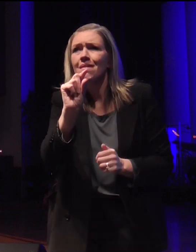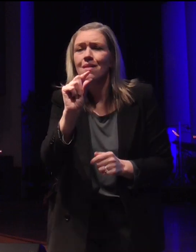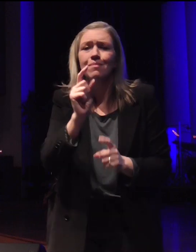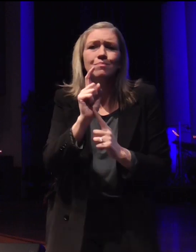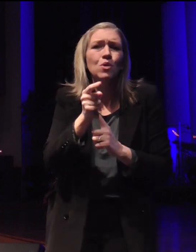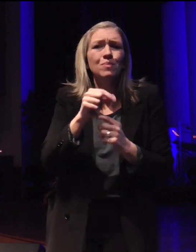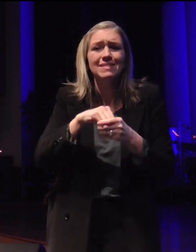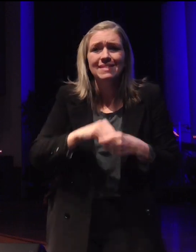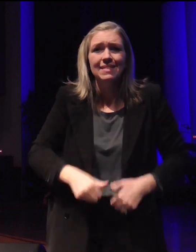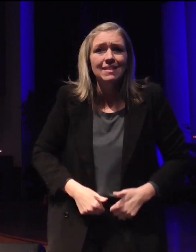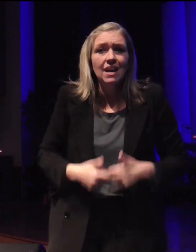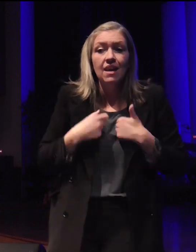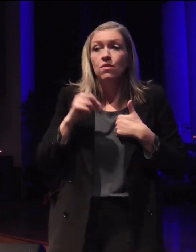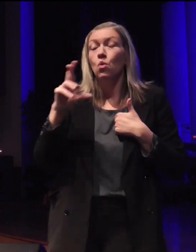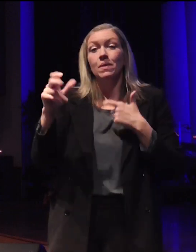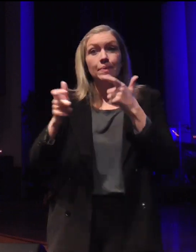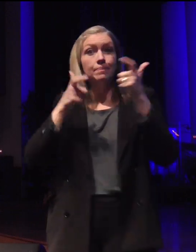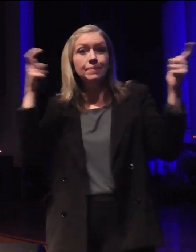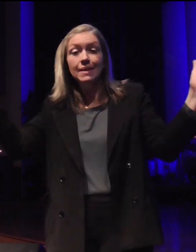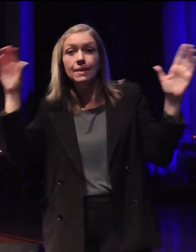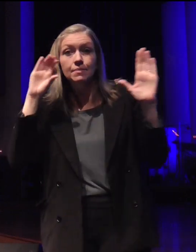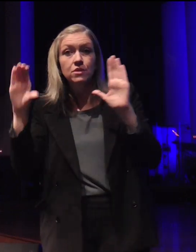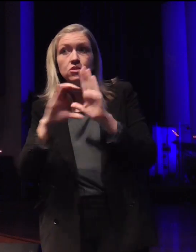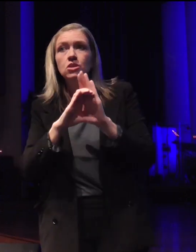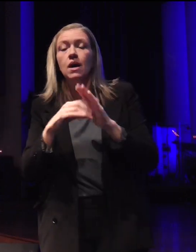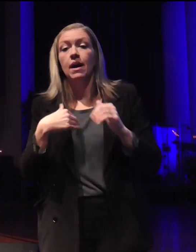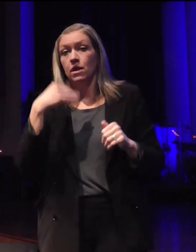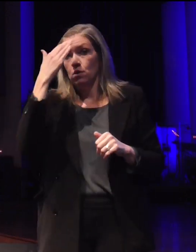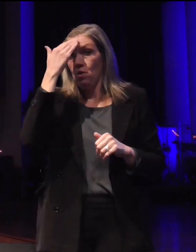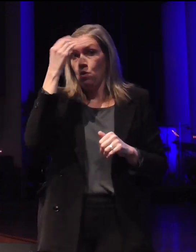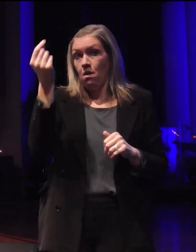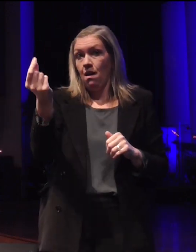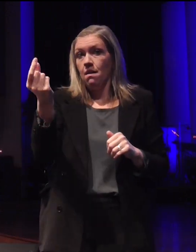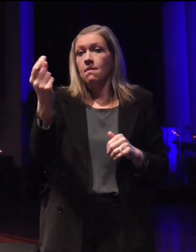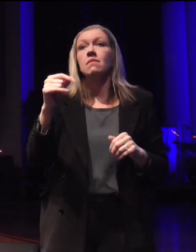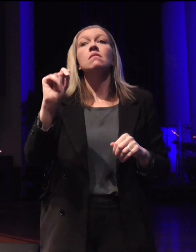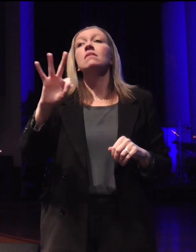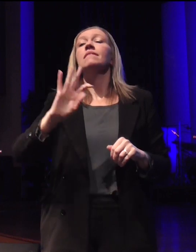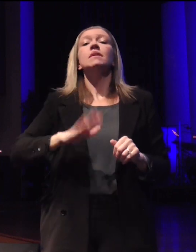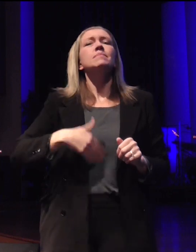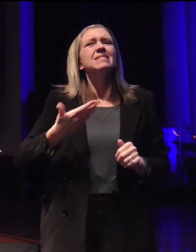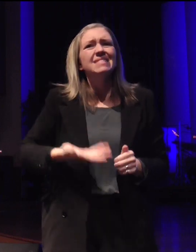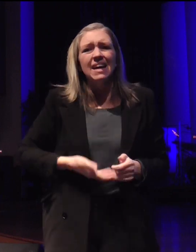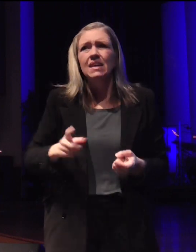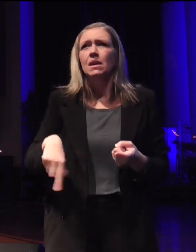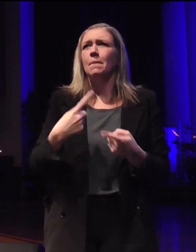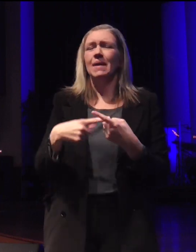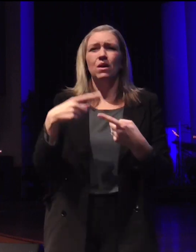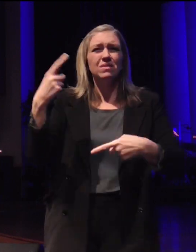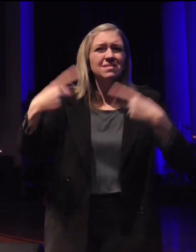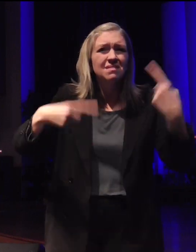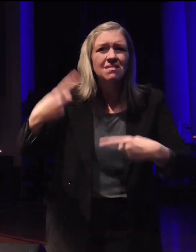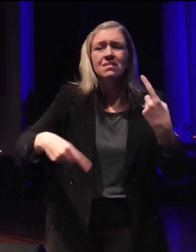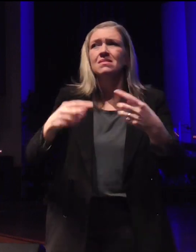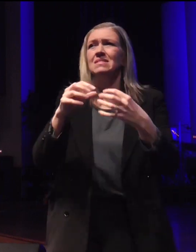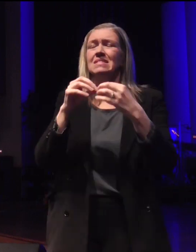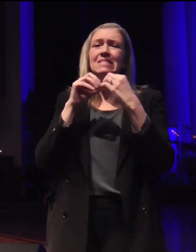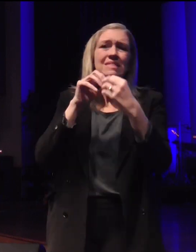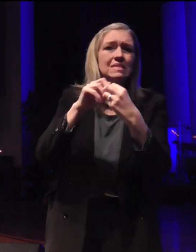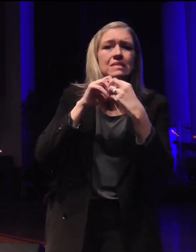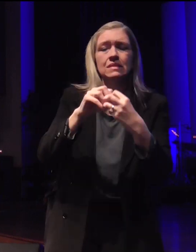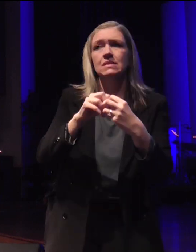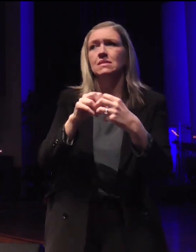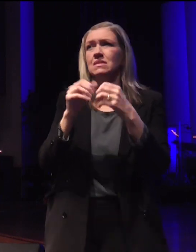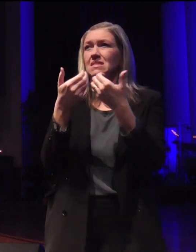at the big picture, here's what I know. If we are upset about all the division that's happening, that is